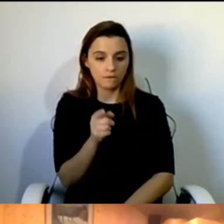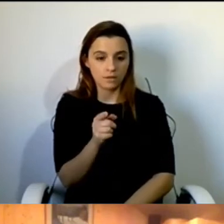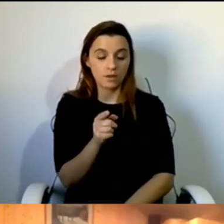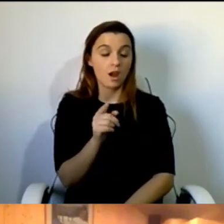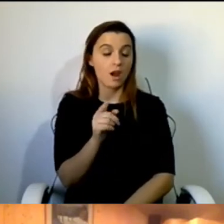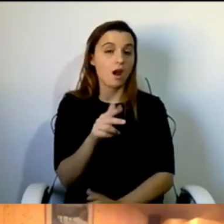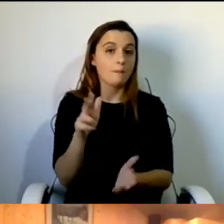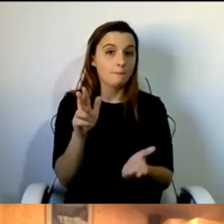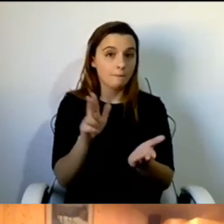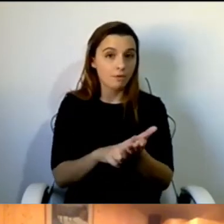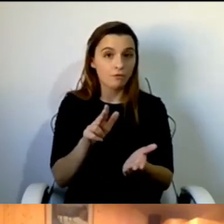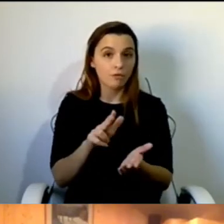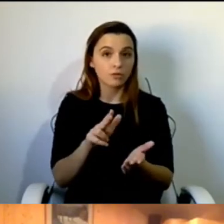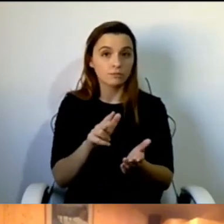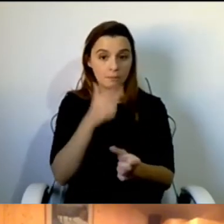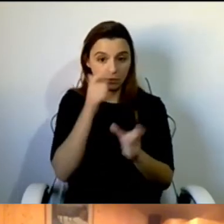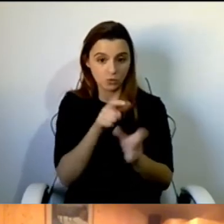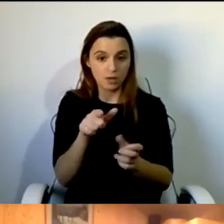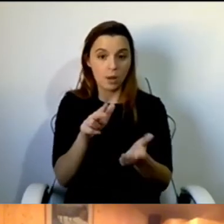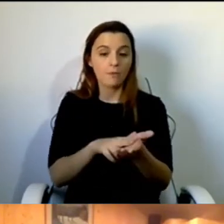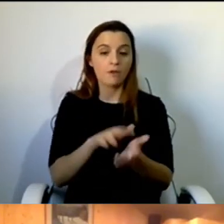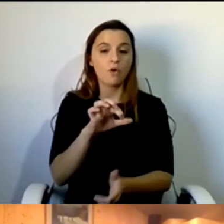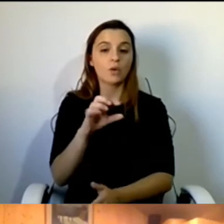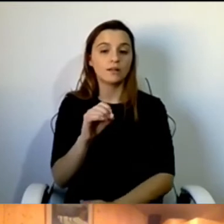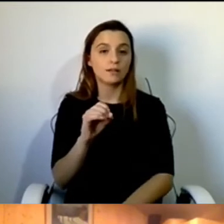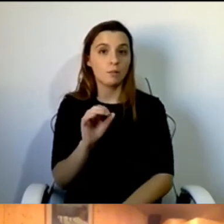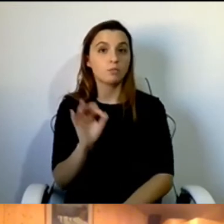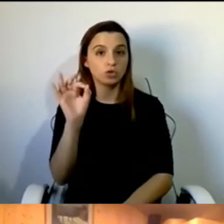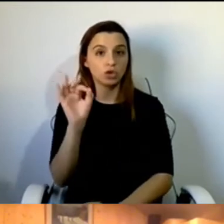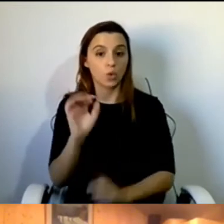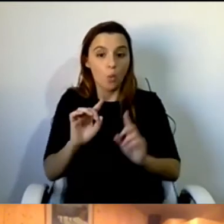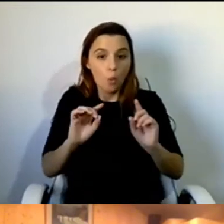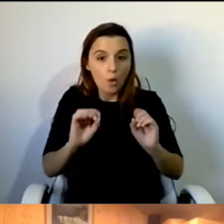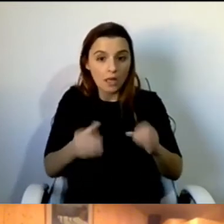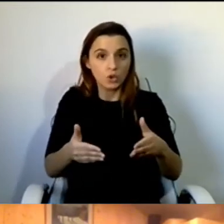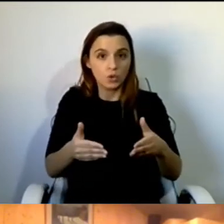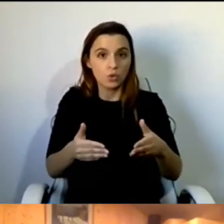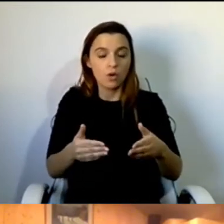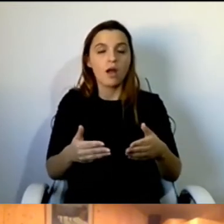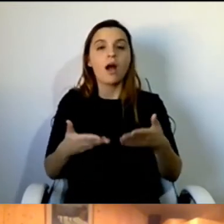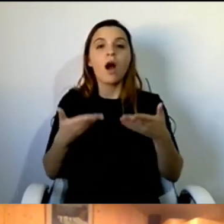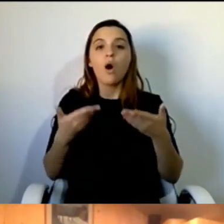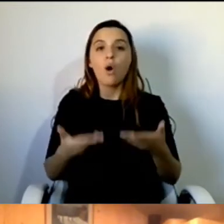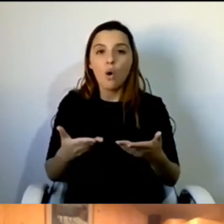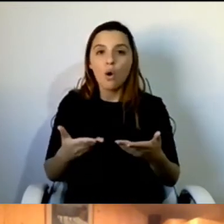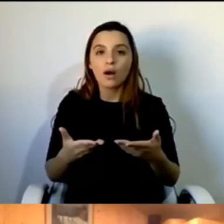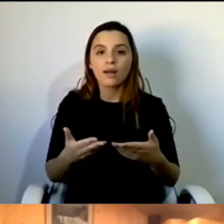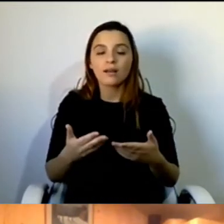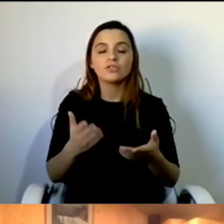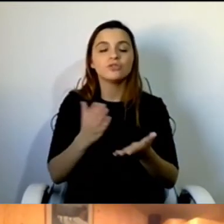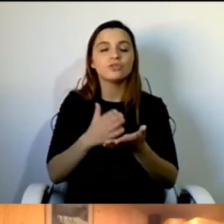Now, the social insurance agency grant less than 20%. I think it's even